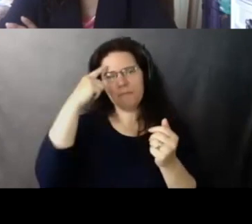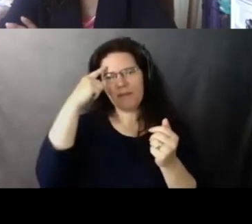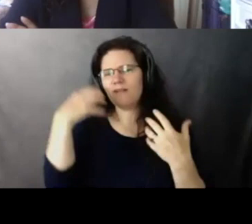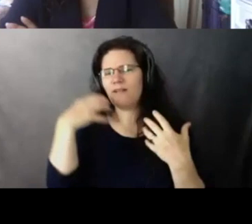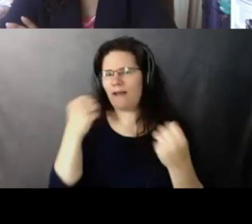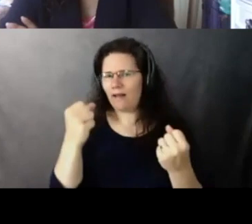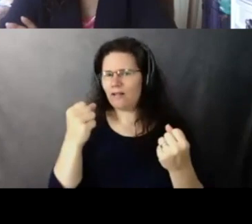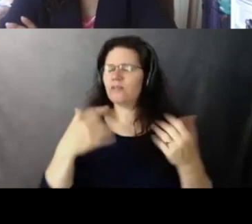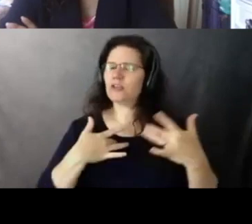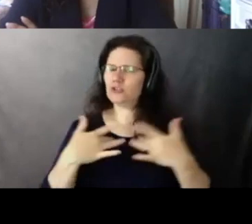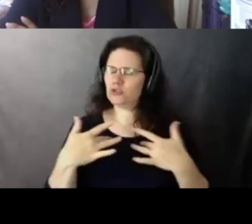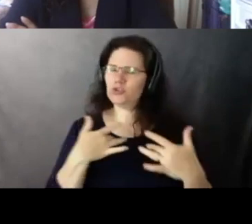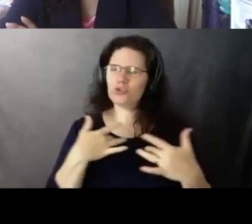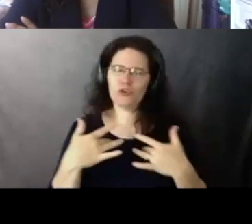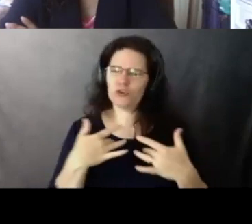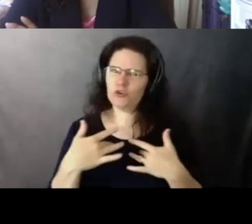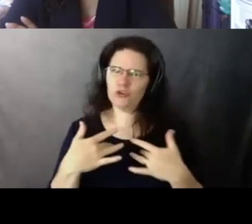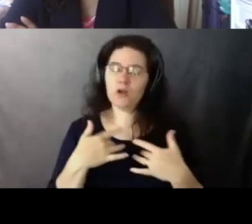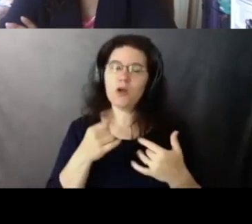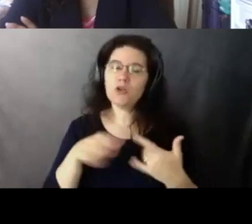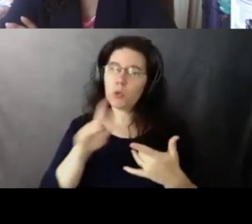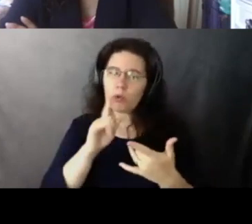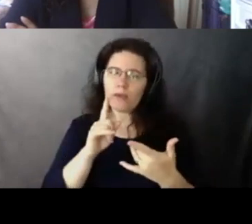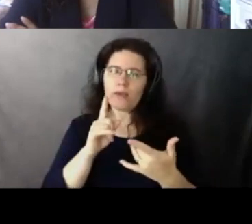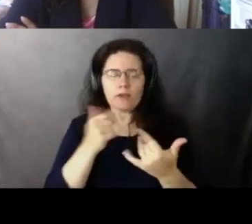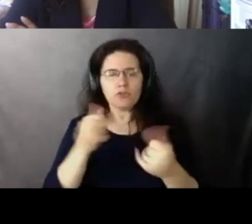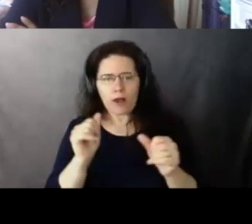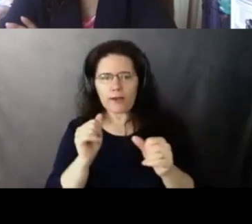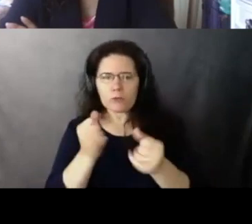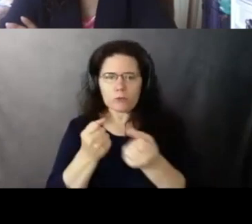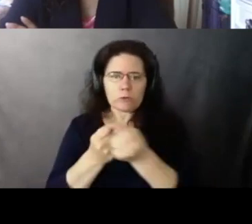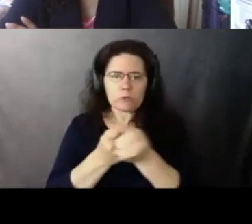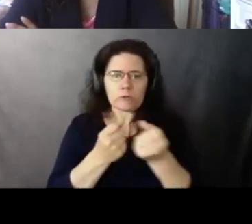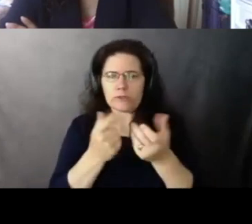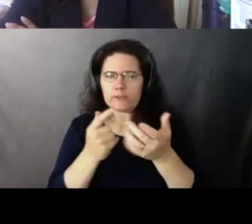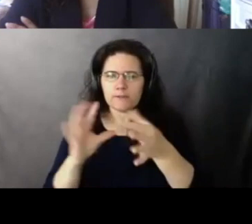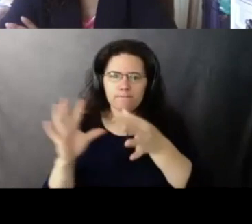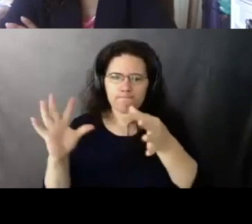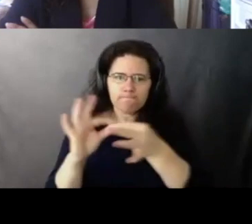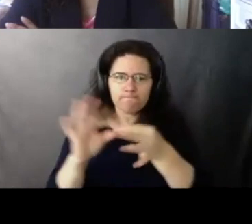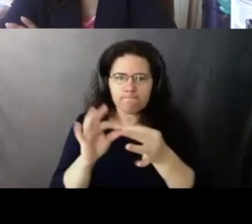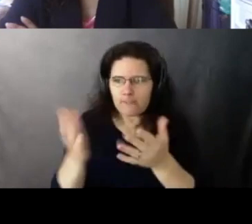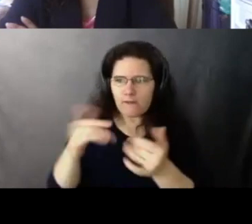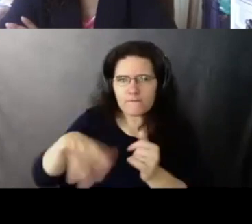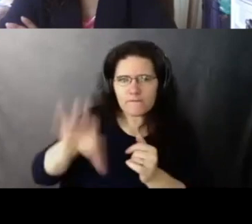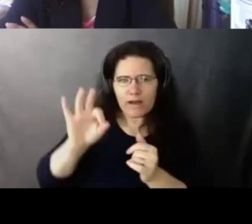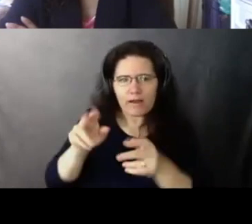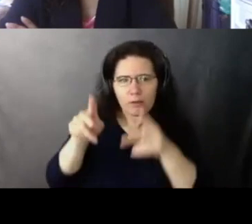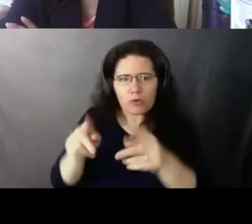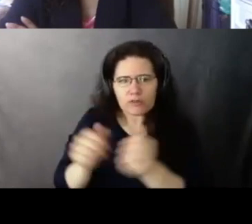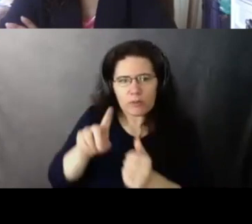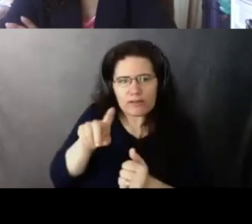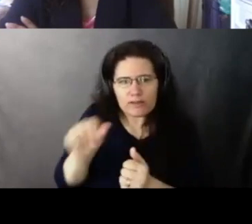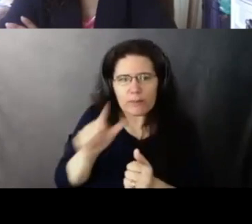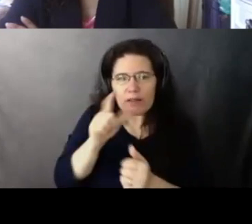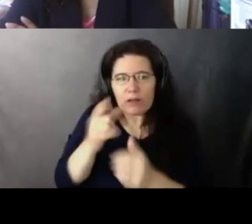So we are working on it. So we are connecting them to the person with